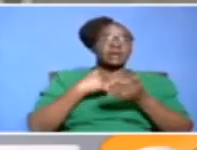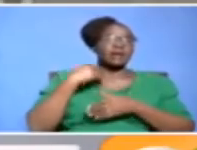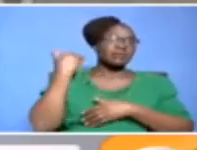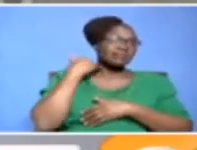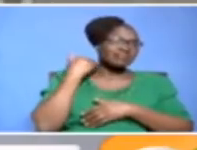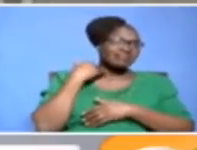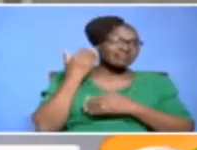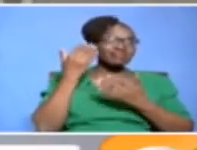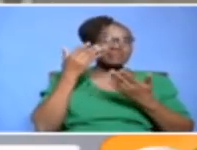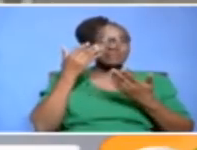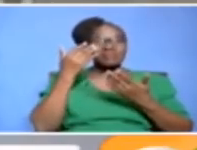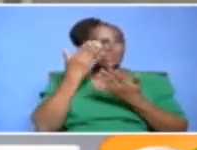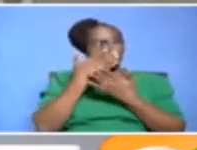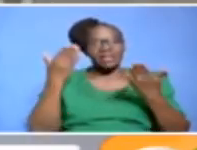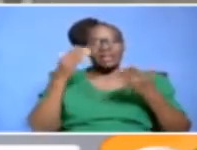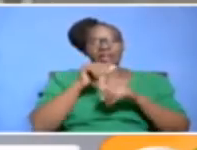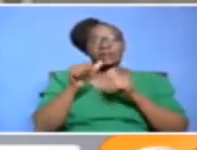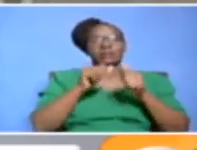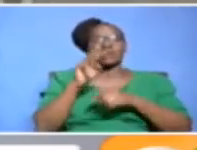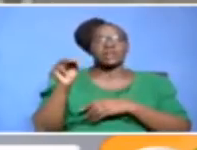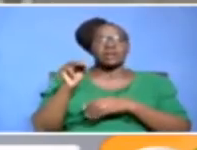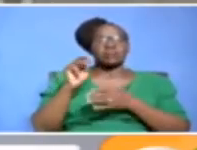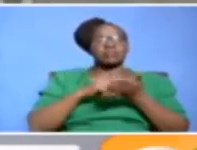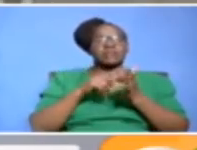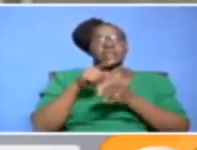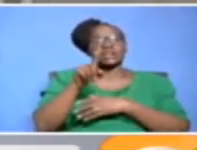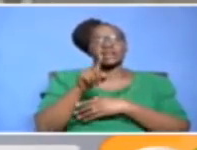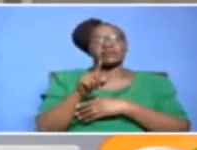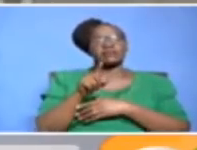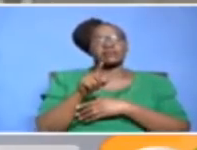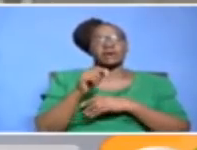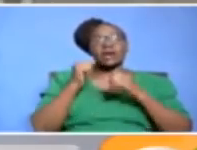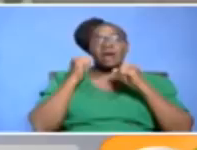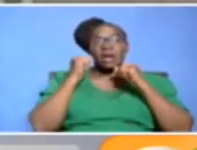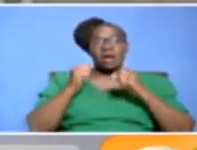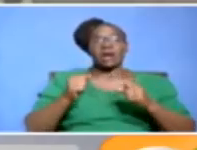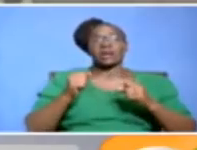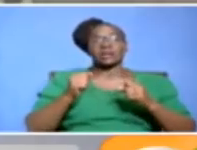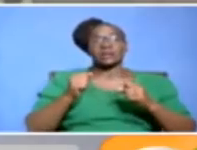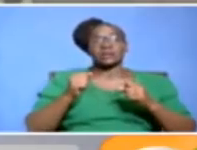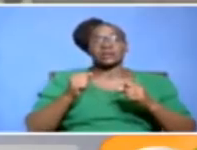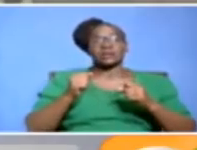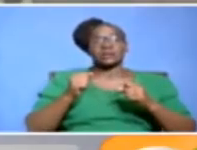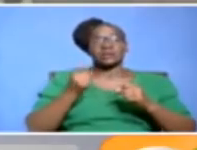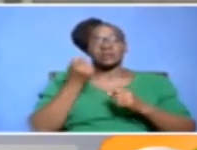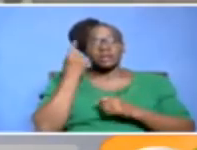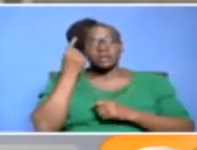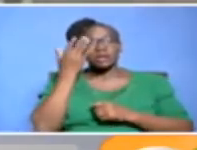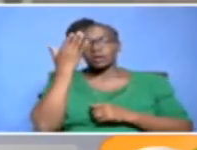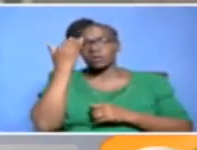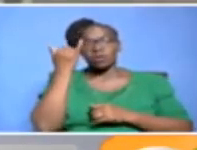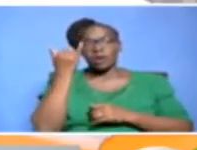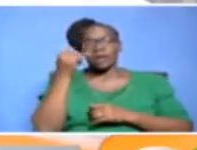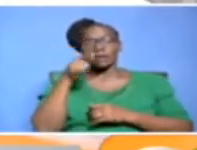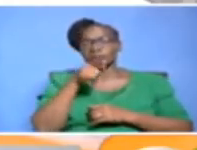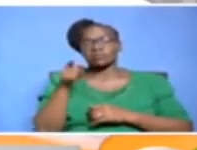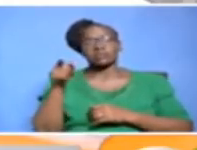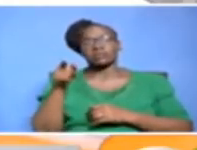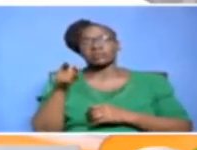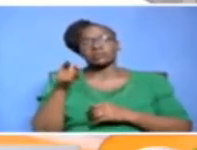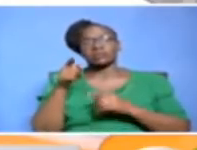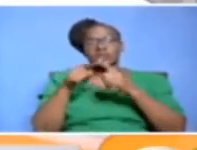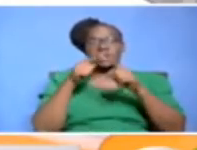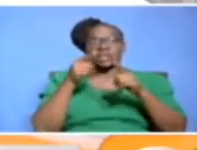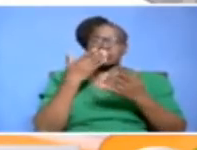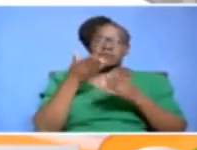thing hanging around their neck, and so there's rarely a chance for finding out why did this child commit this crime. Is it a